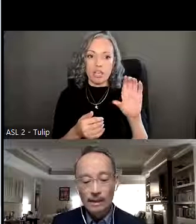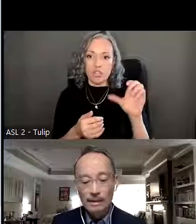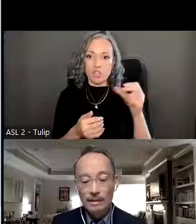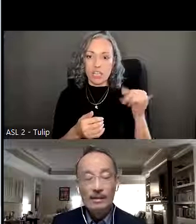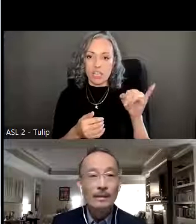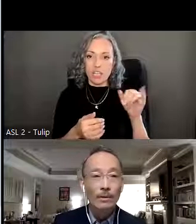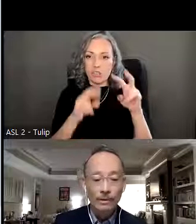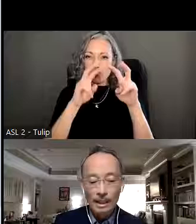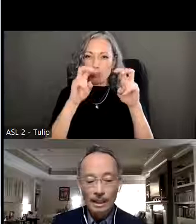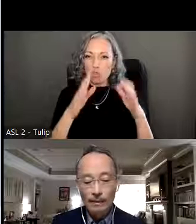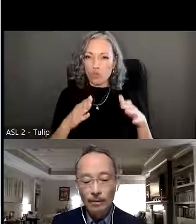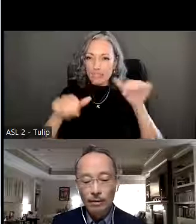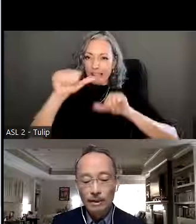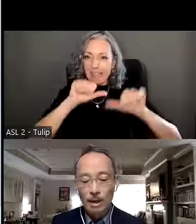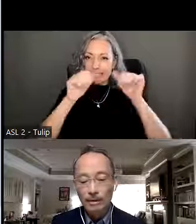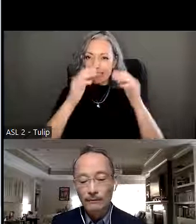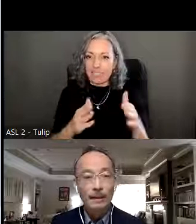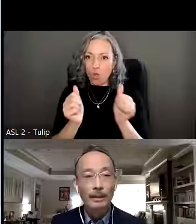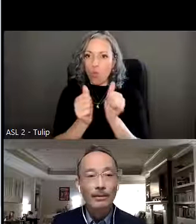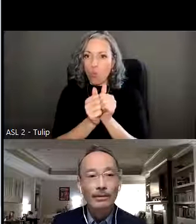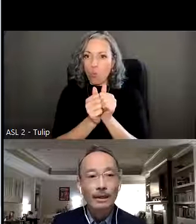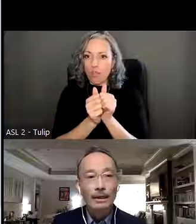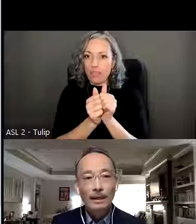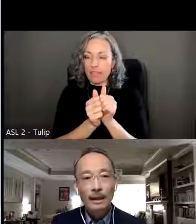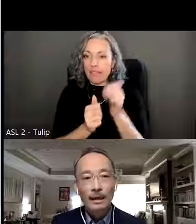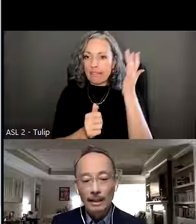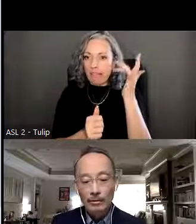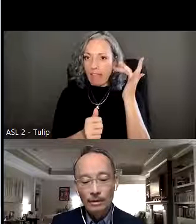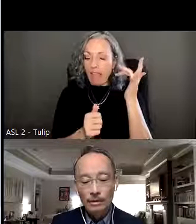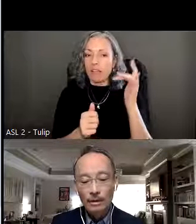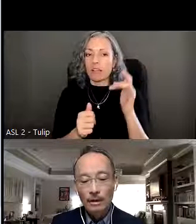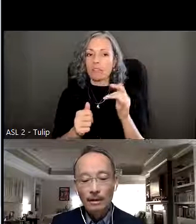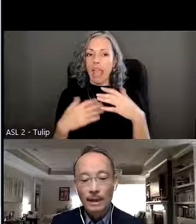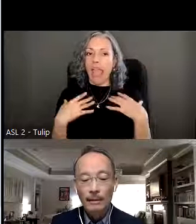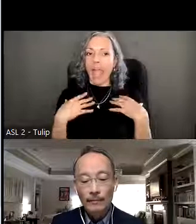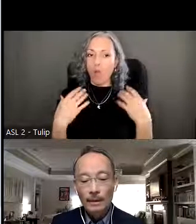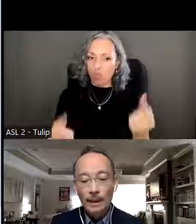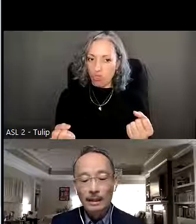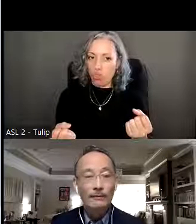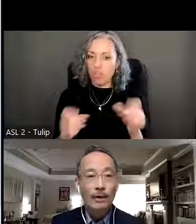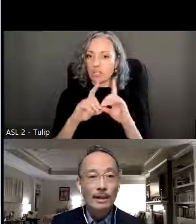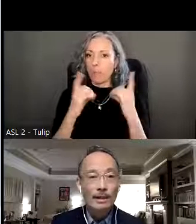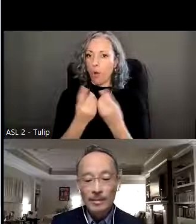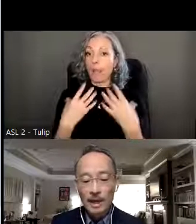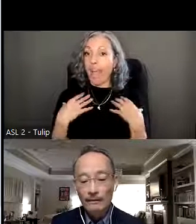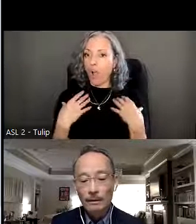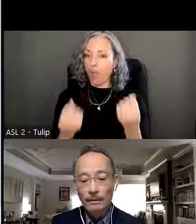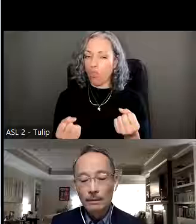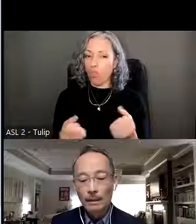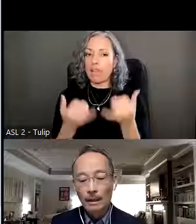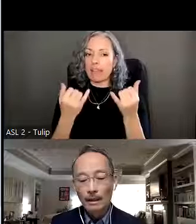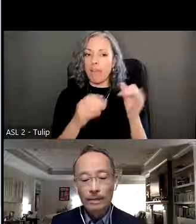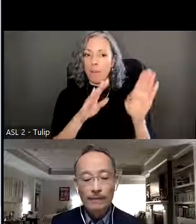research scientist with the California Department of Public Health, and she's going to talk about California's